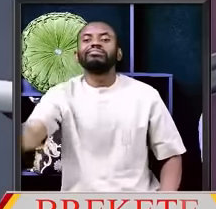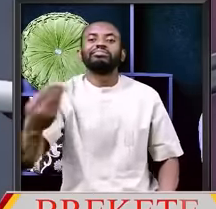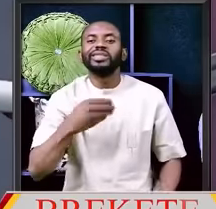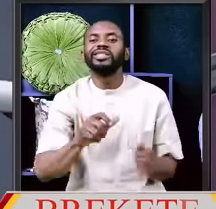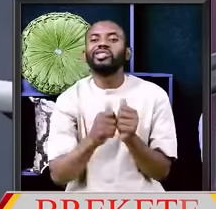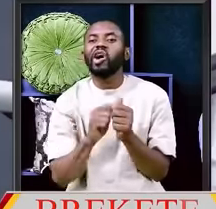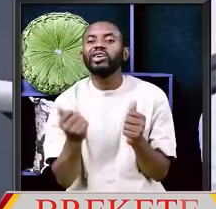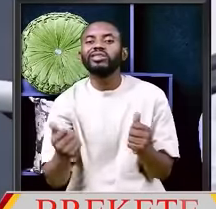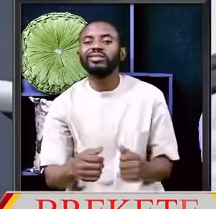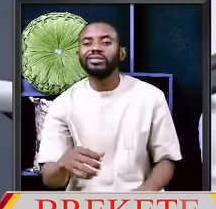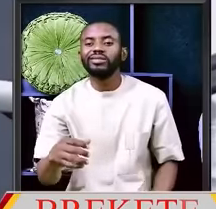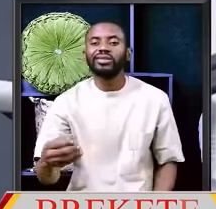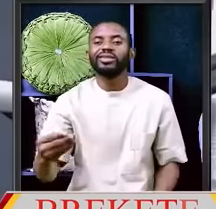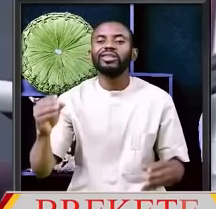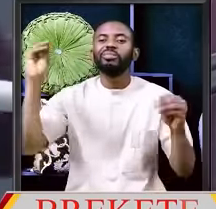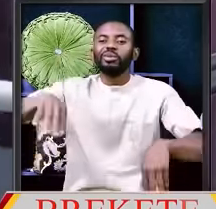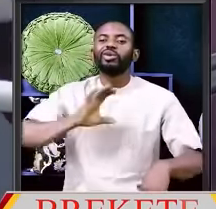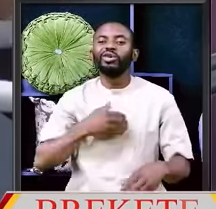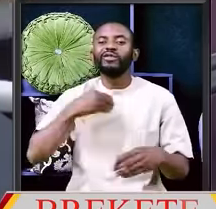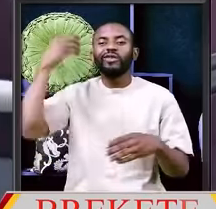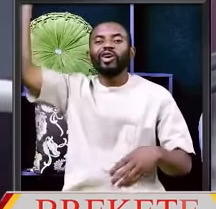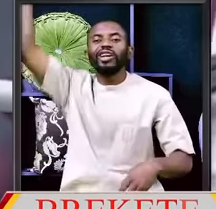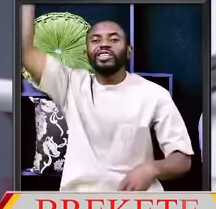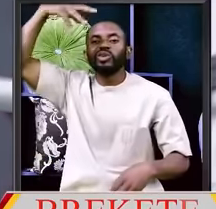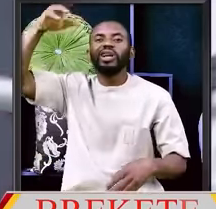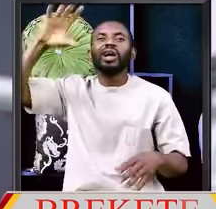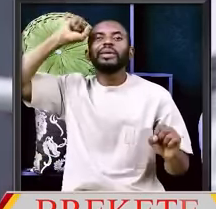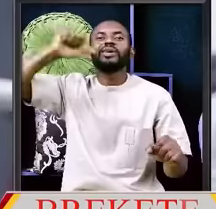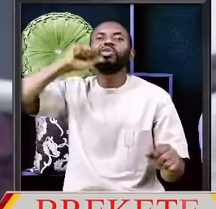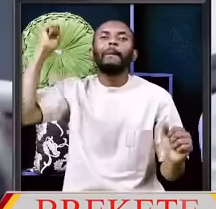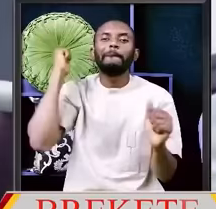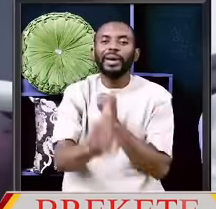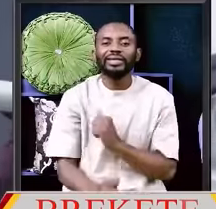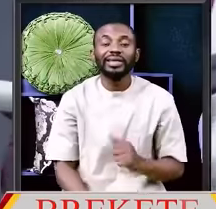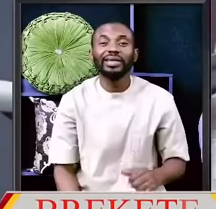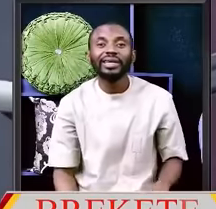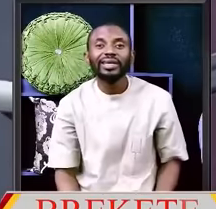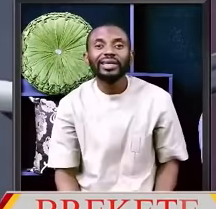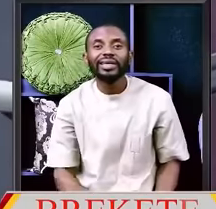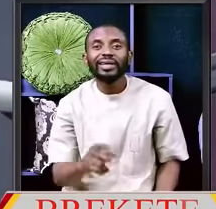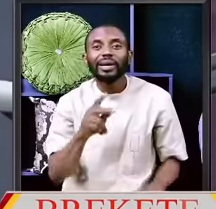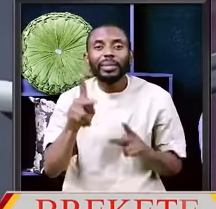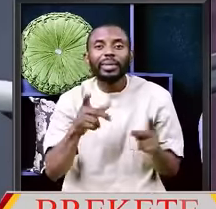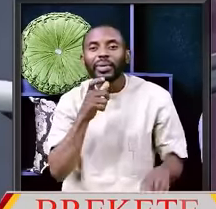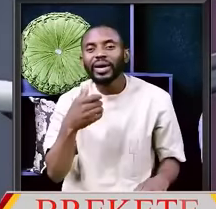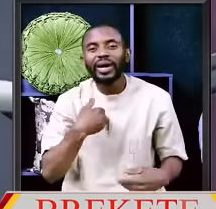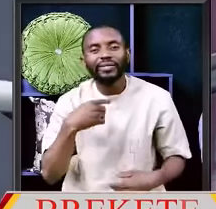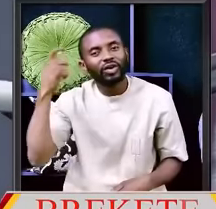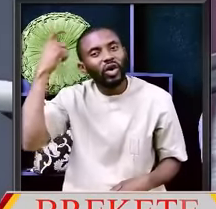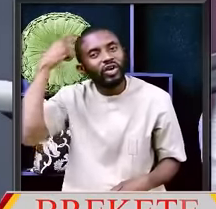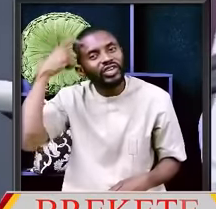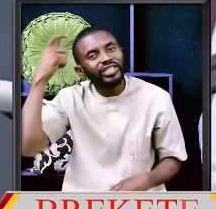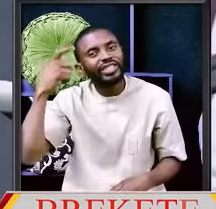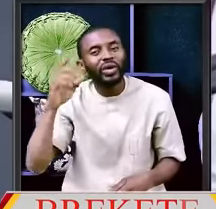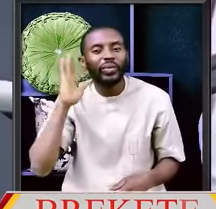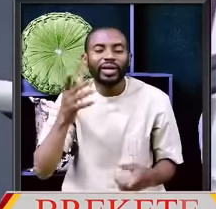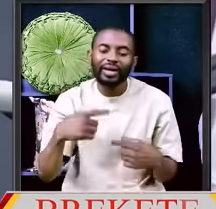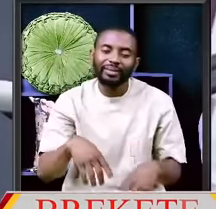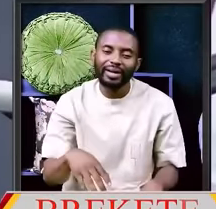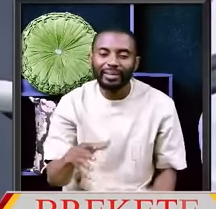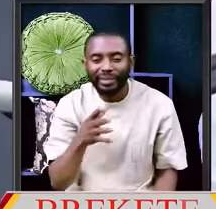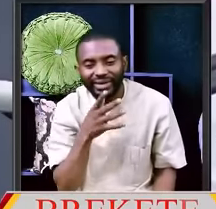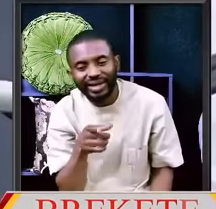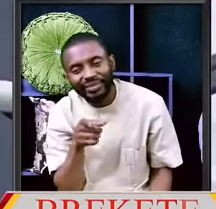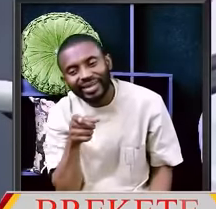corn, they don't put us for sun now. President never passed. The ones where get conscience go come, madam.